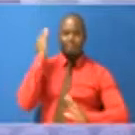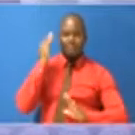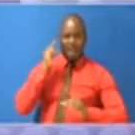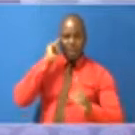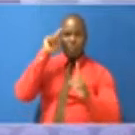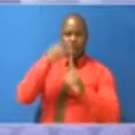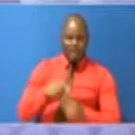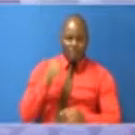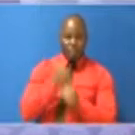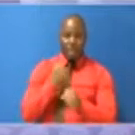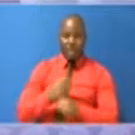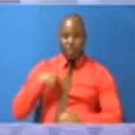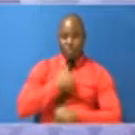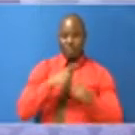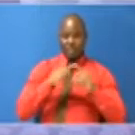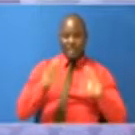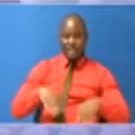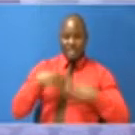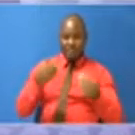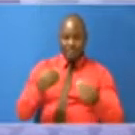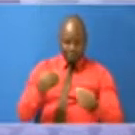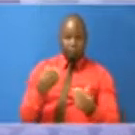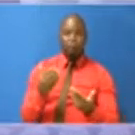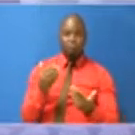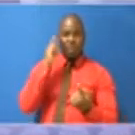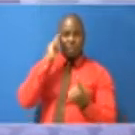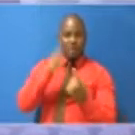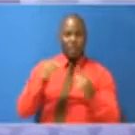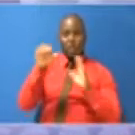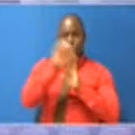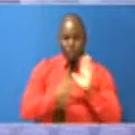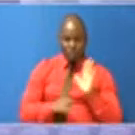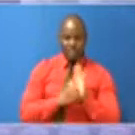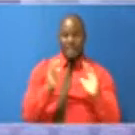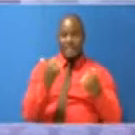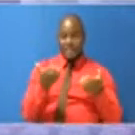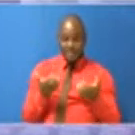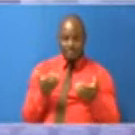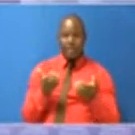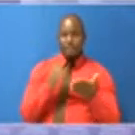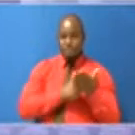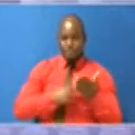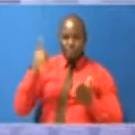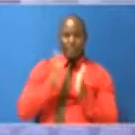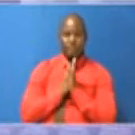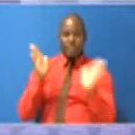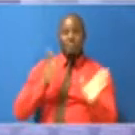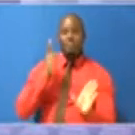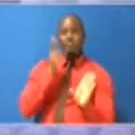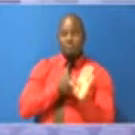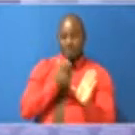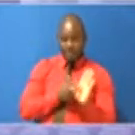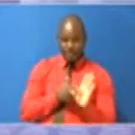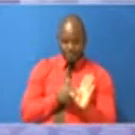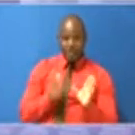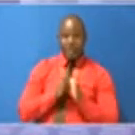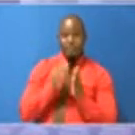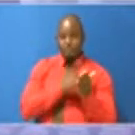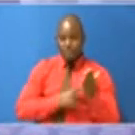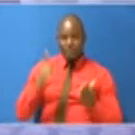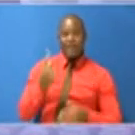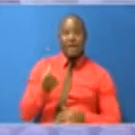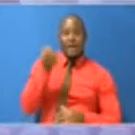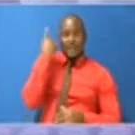towards that work and we are saying put it on hold the constitution demands proper public participation proper